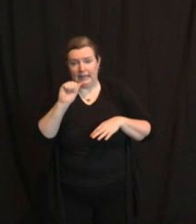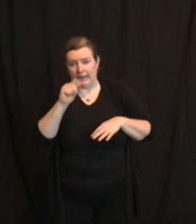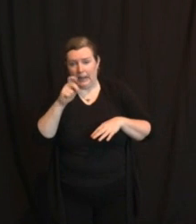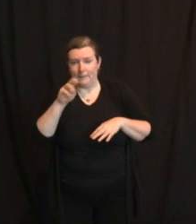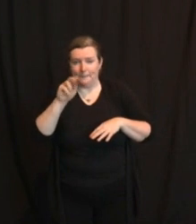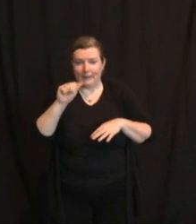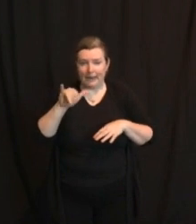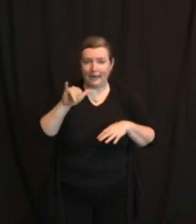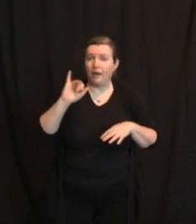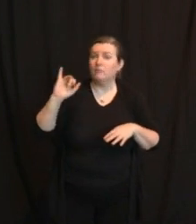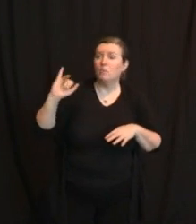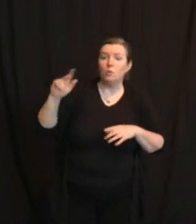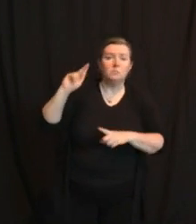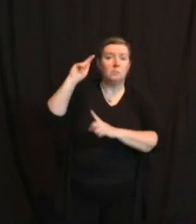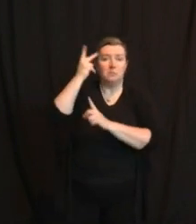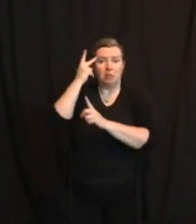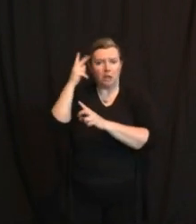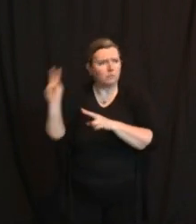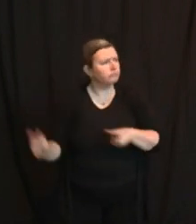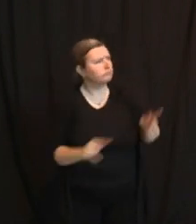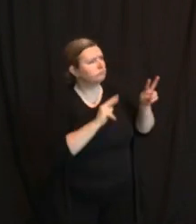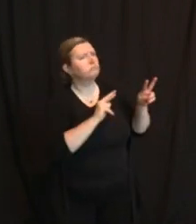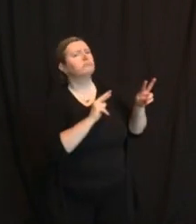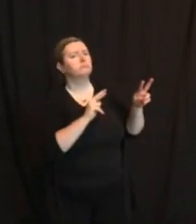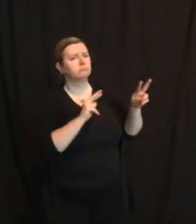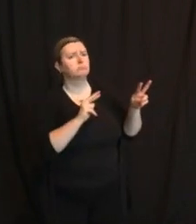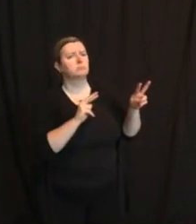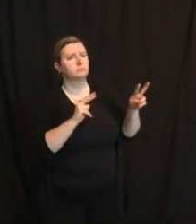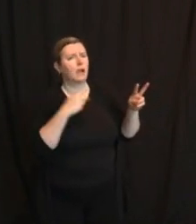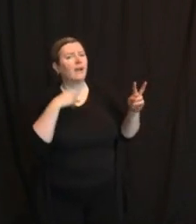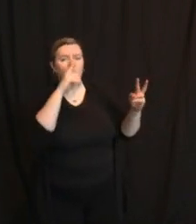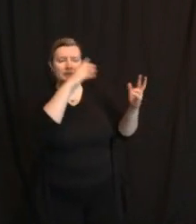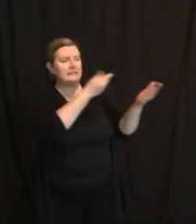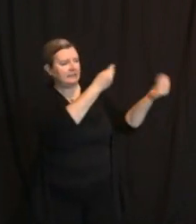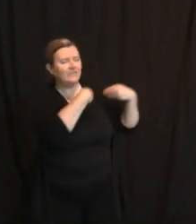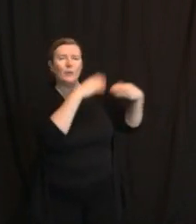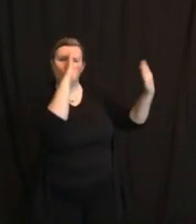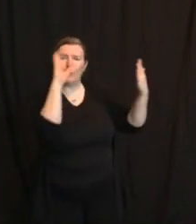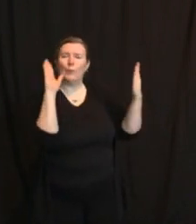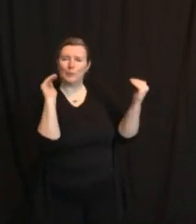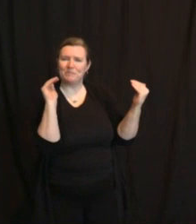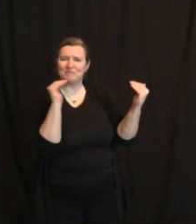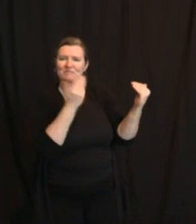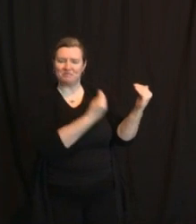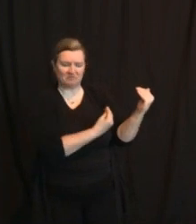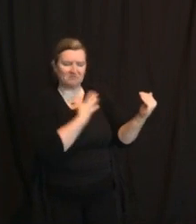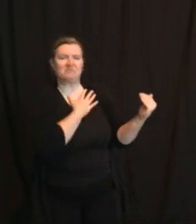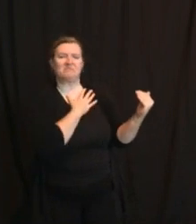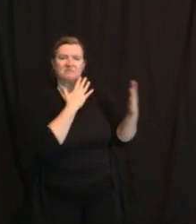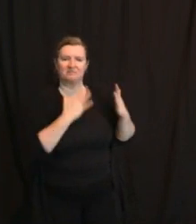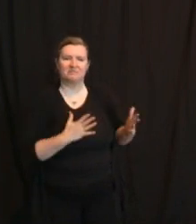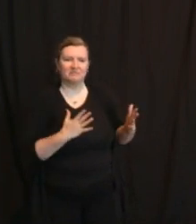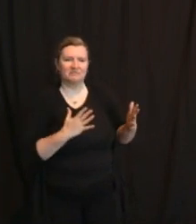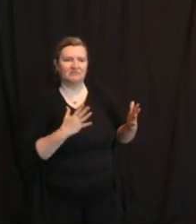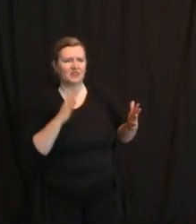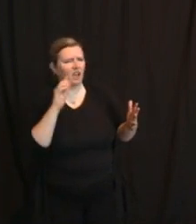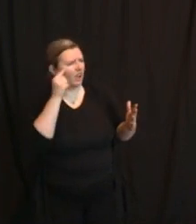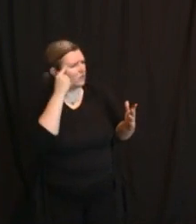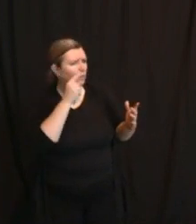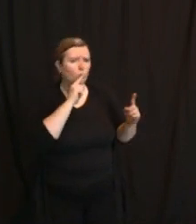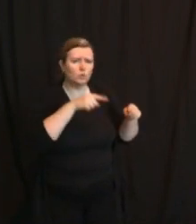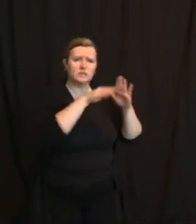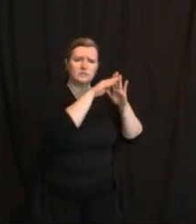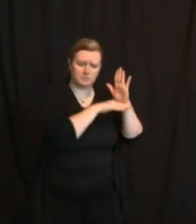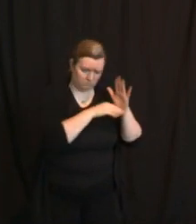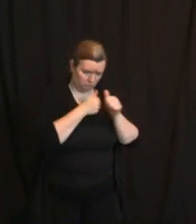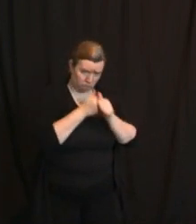hope for. And that's what we have, hope. We have great hope. We've been following the governor's orders to the T. We will